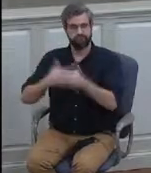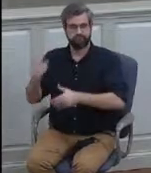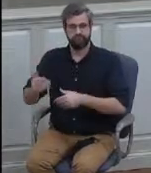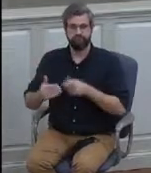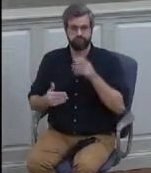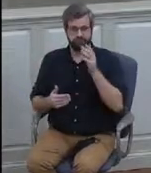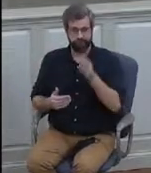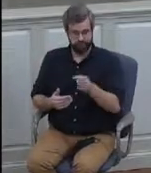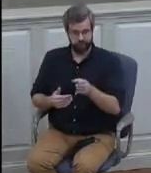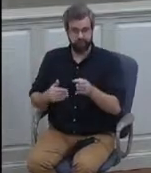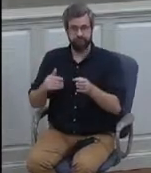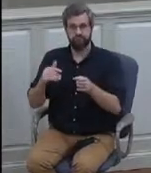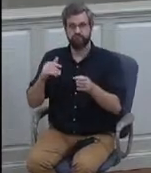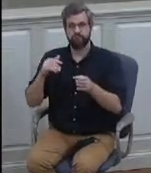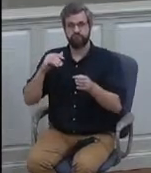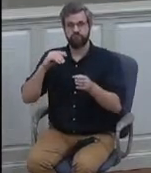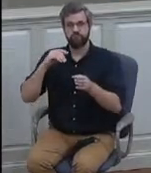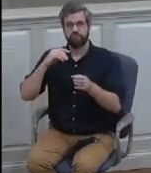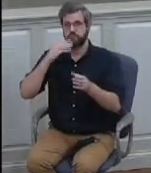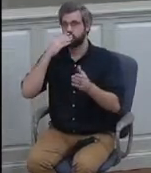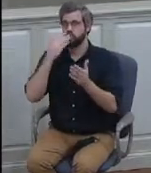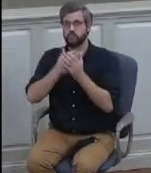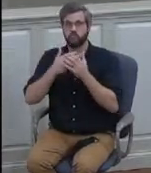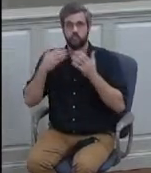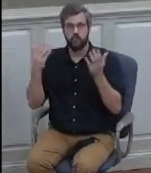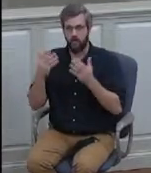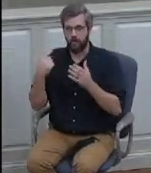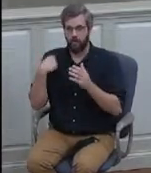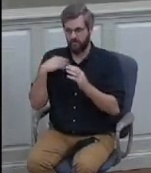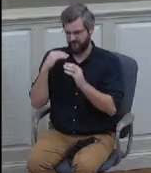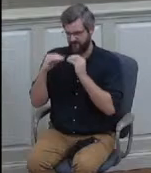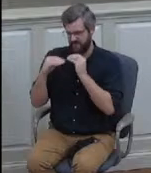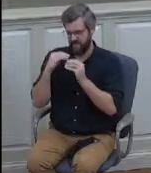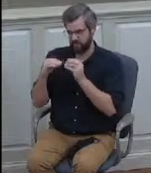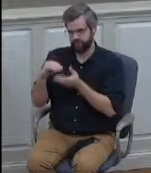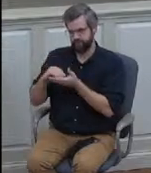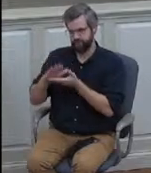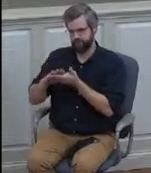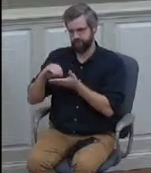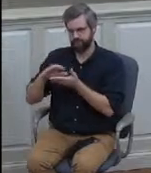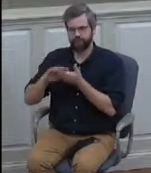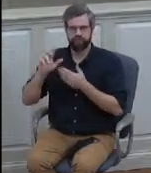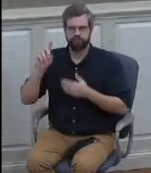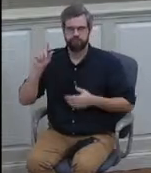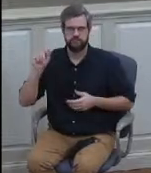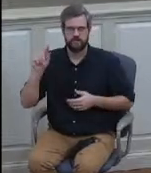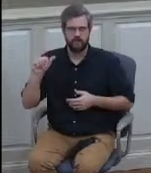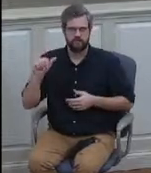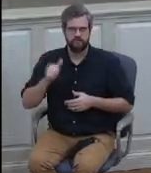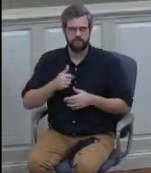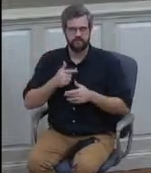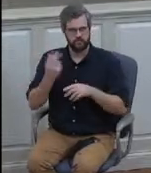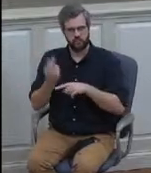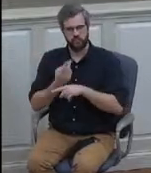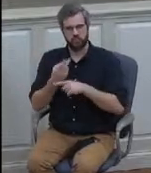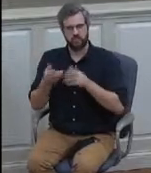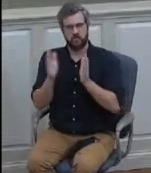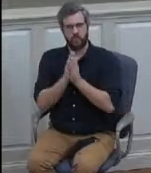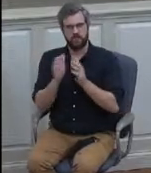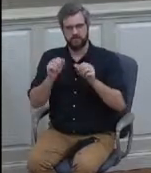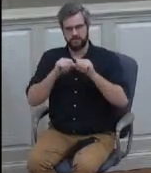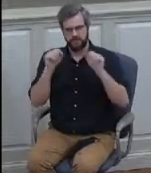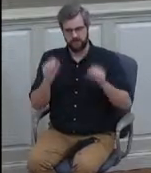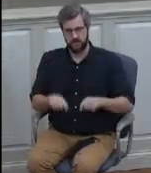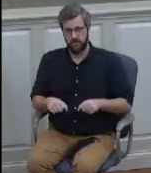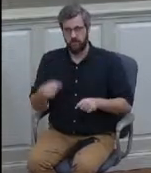us is we can collect data about what we're actually repairing if we put these into the request system, so that, you know, when we start